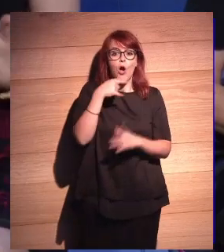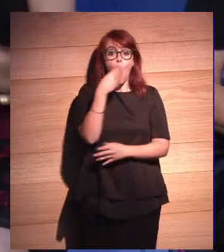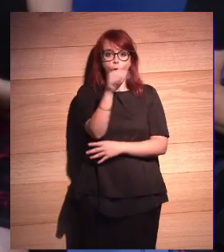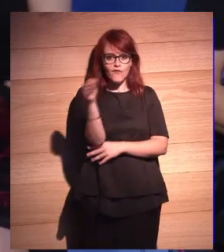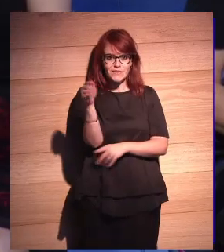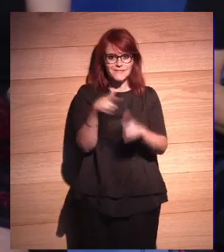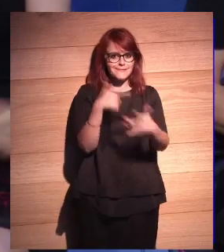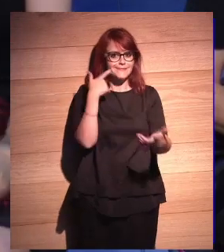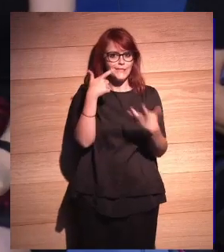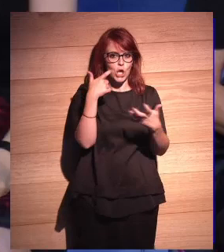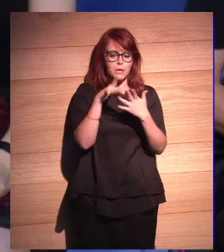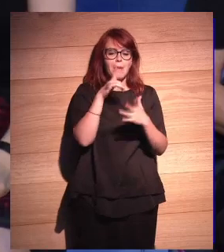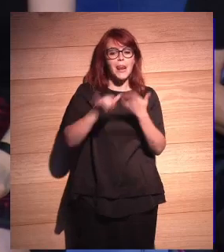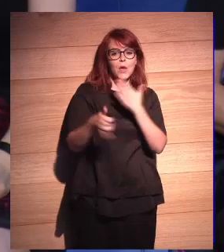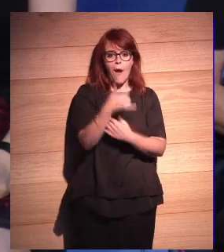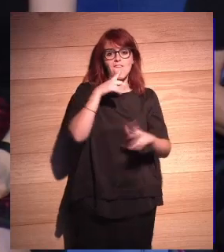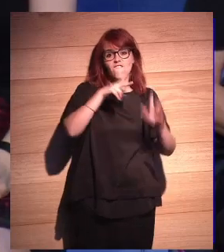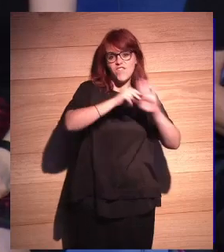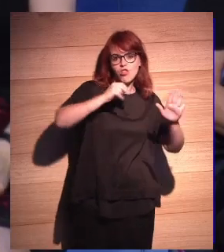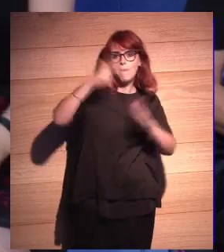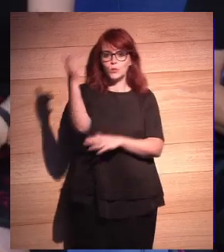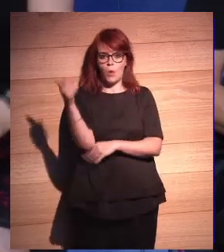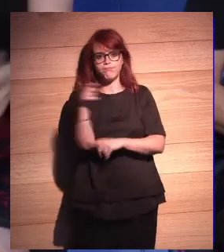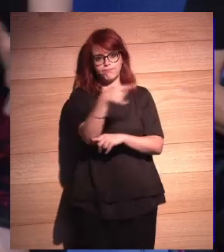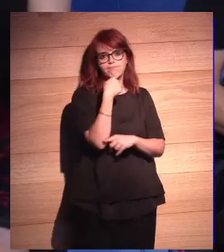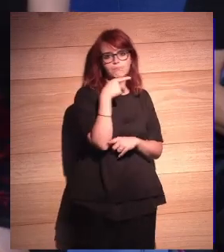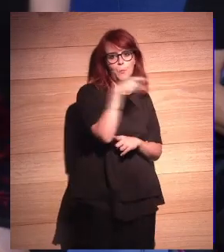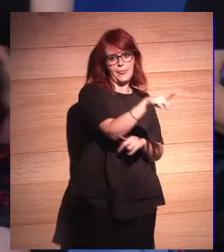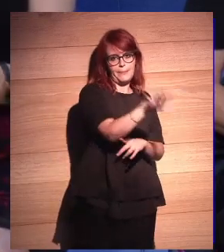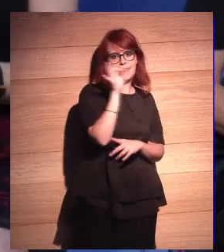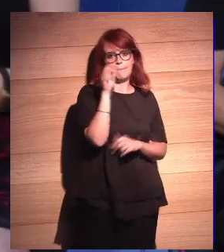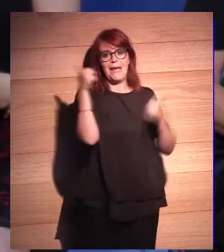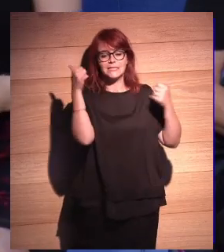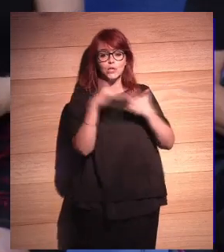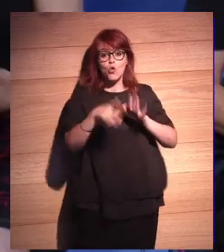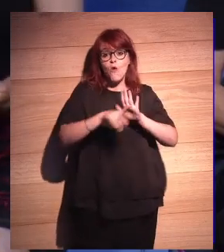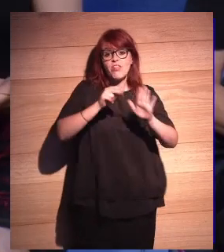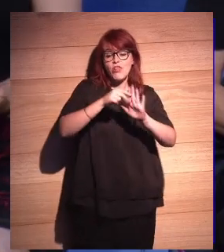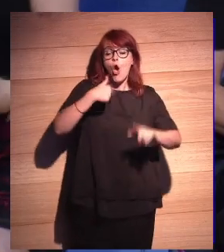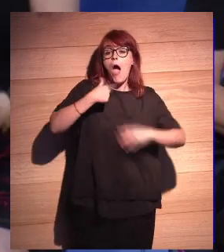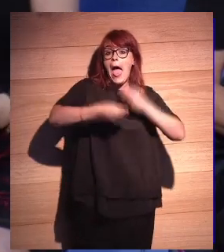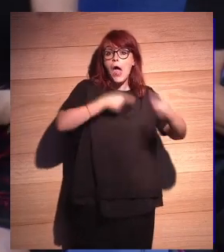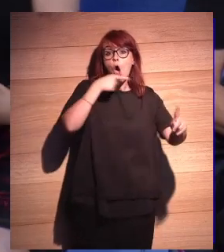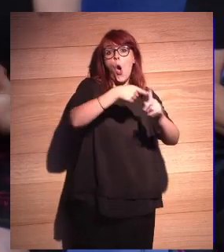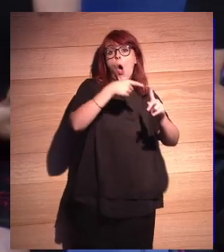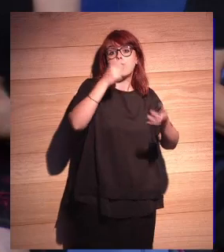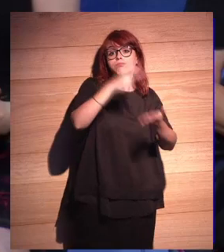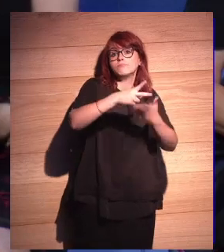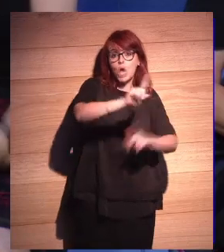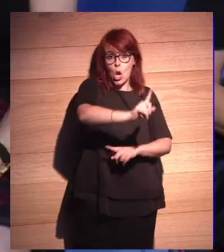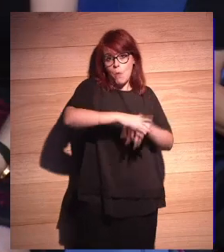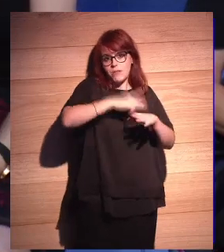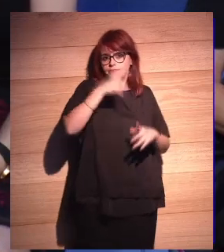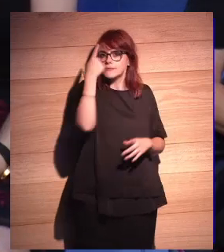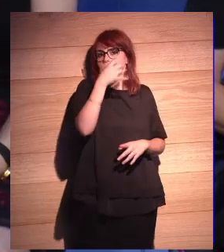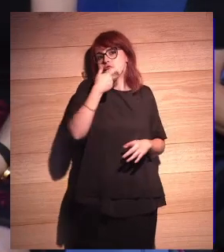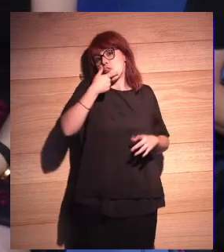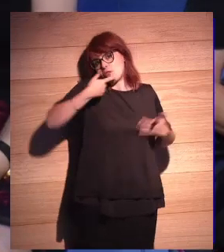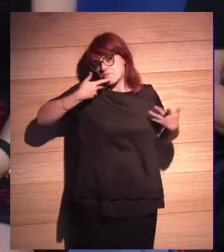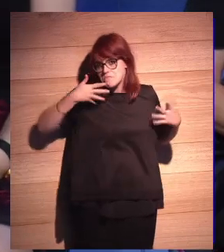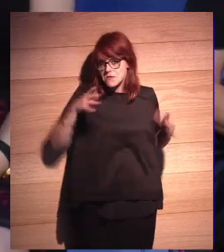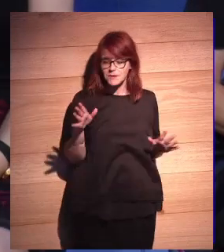to ancient times where things were darker and more private. And my work